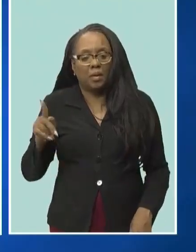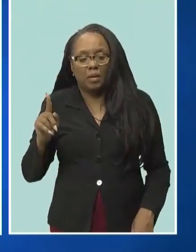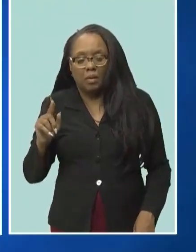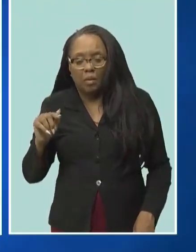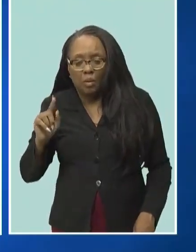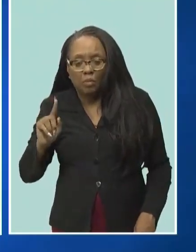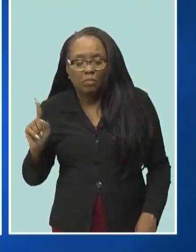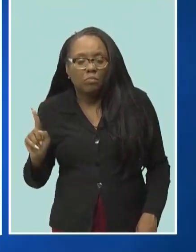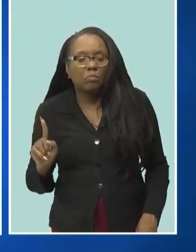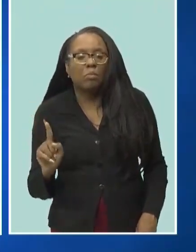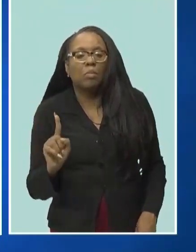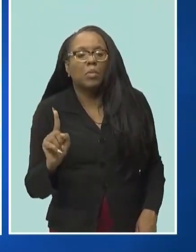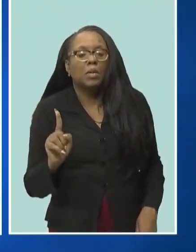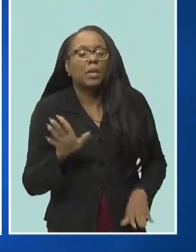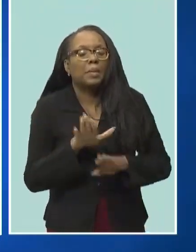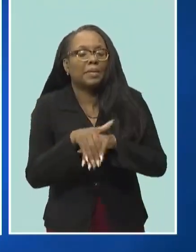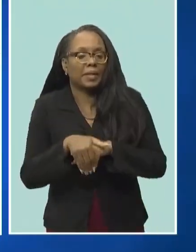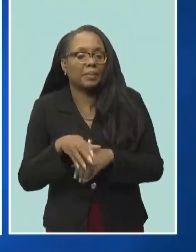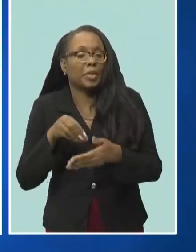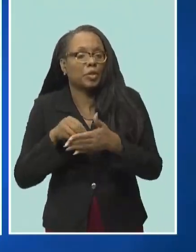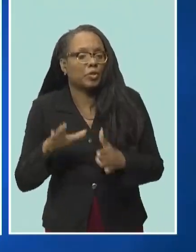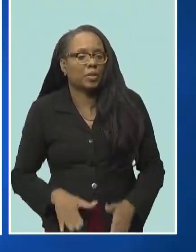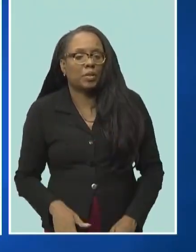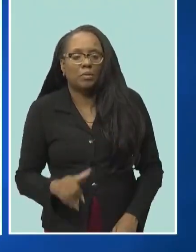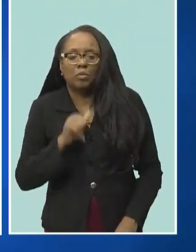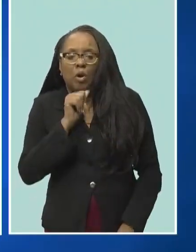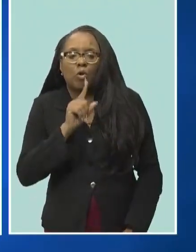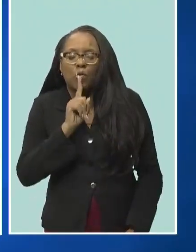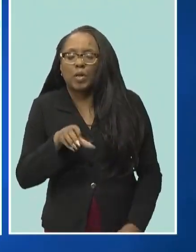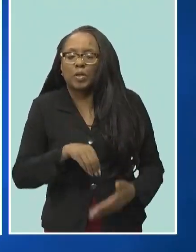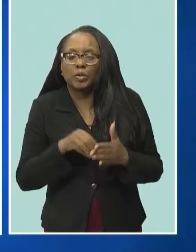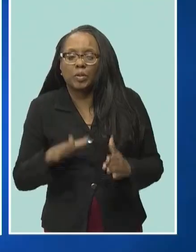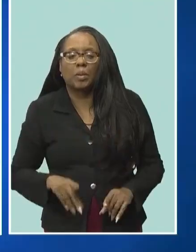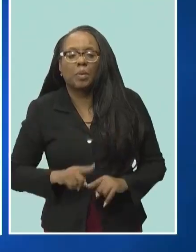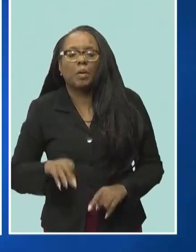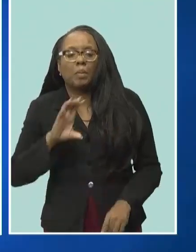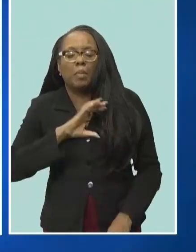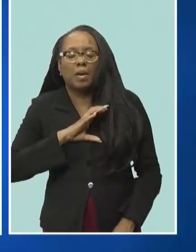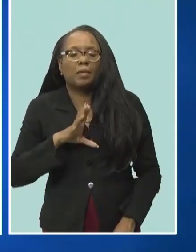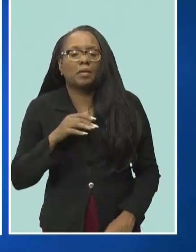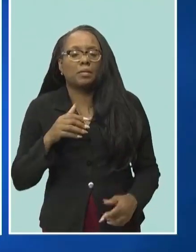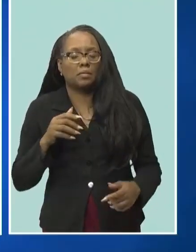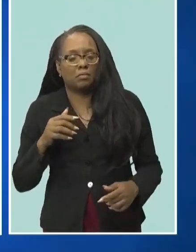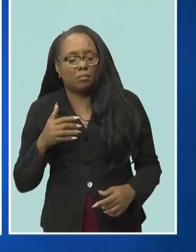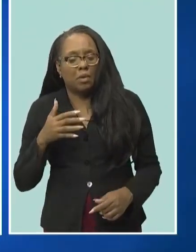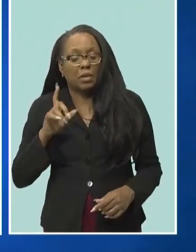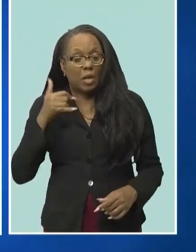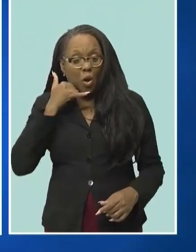impersonating a student on the school compound. He says police were called in to apprehend the individual.